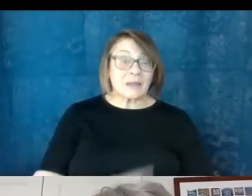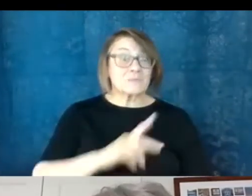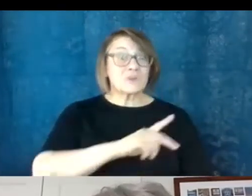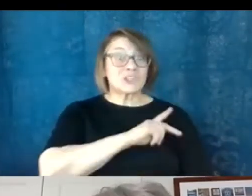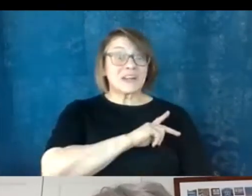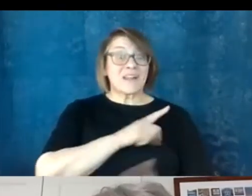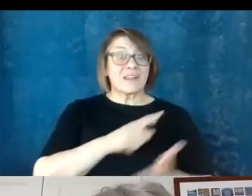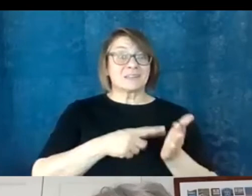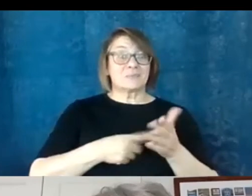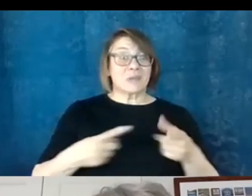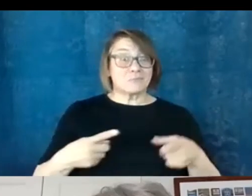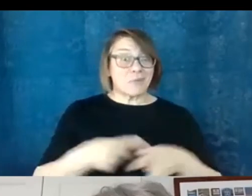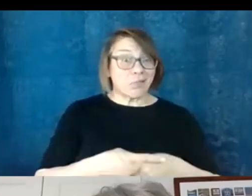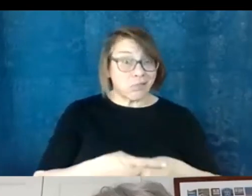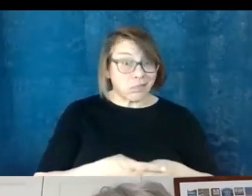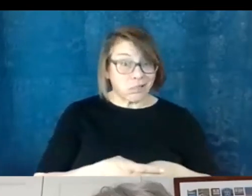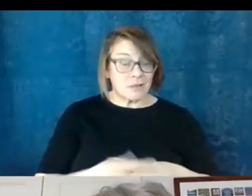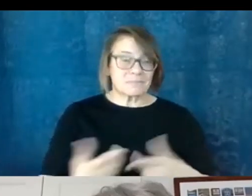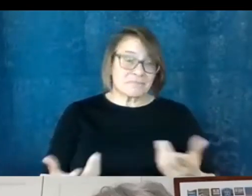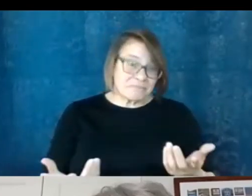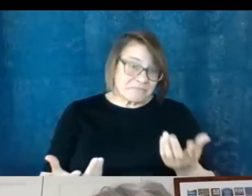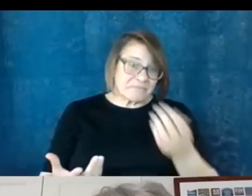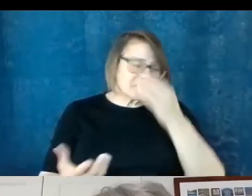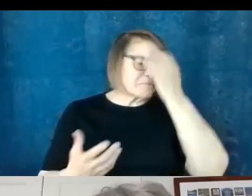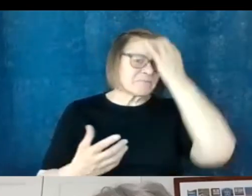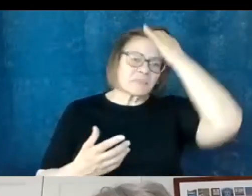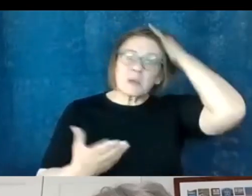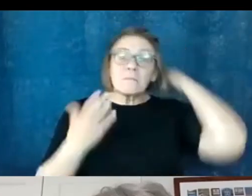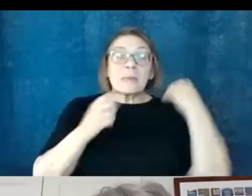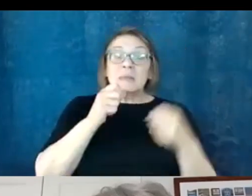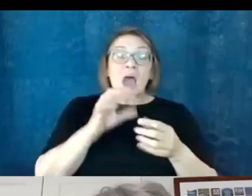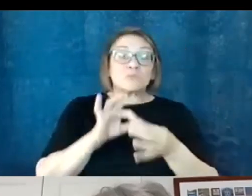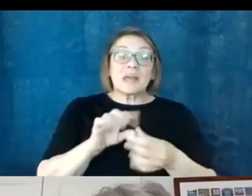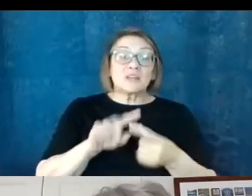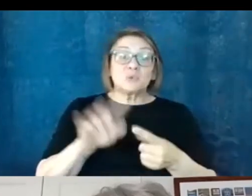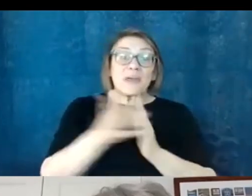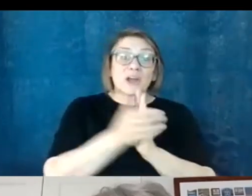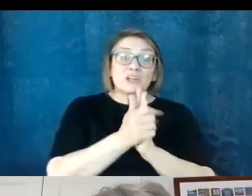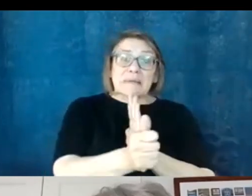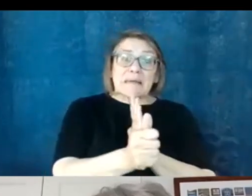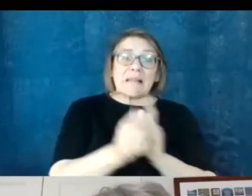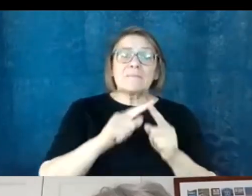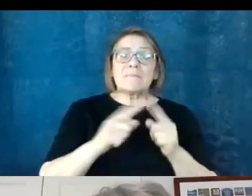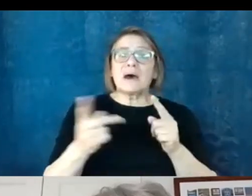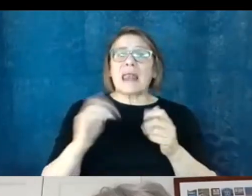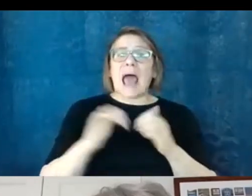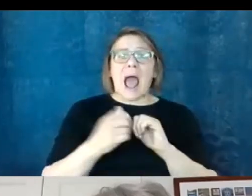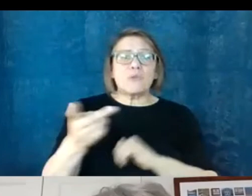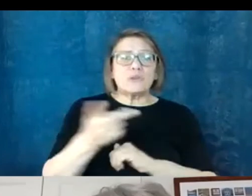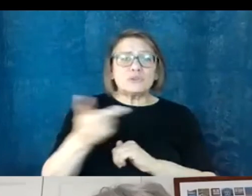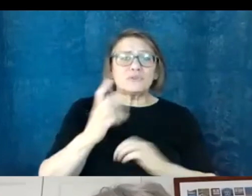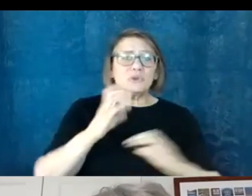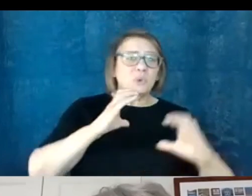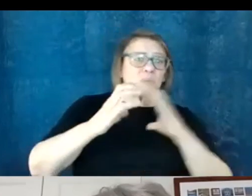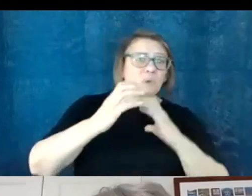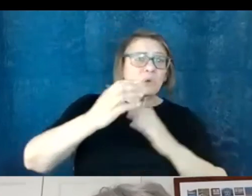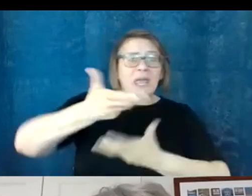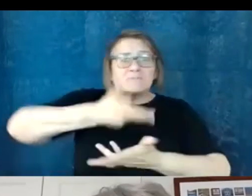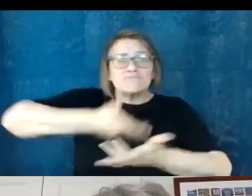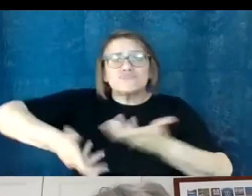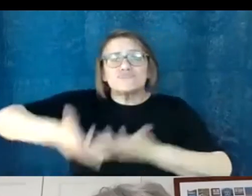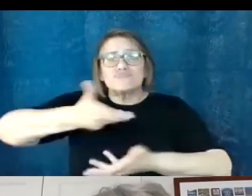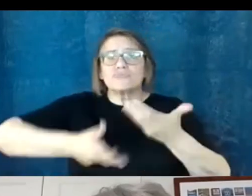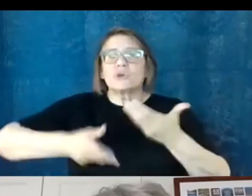Sometimes you do better with somebody different. It may have nothing to do with their skill level, but how you guys communicate together. You should